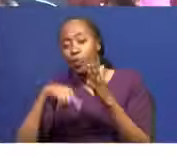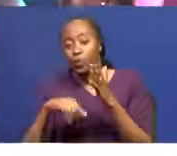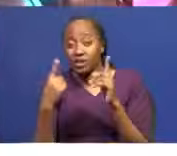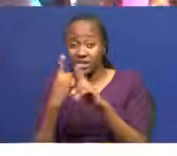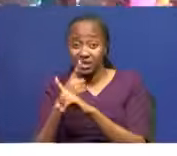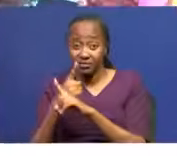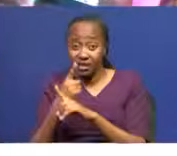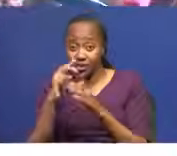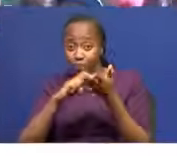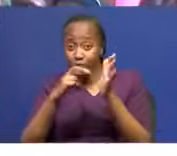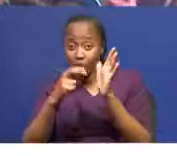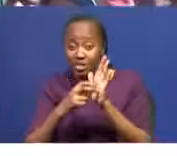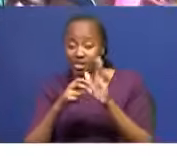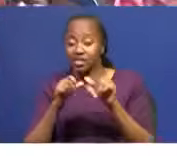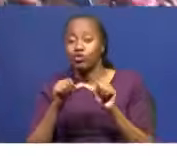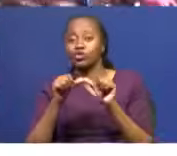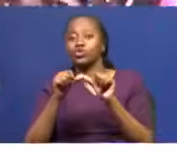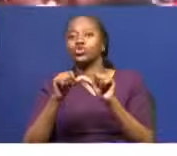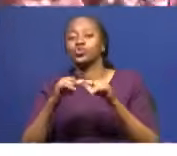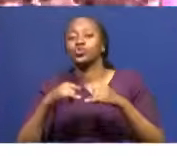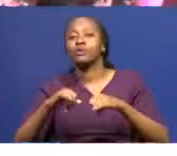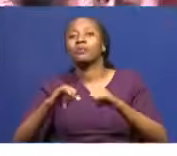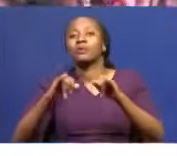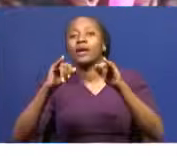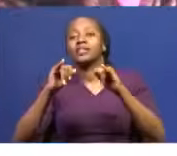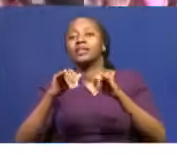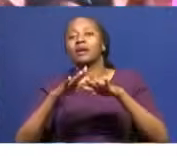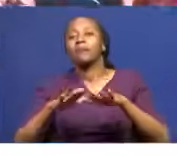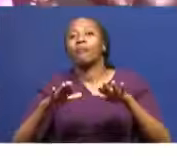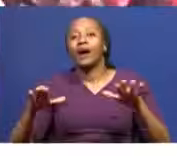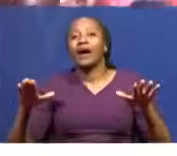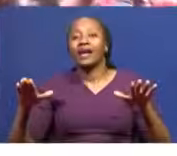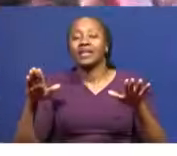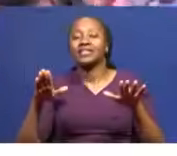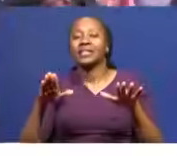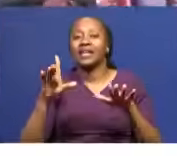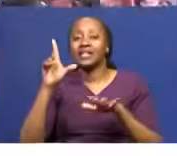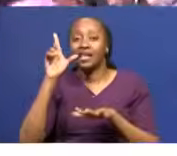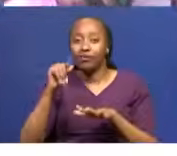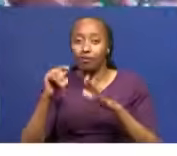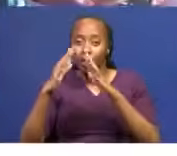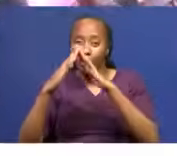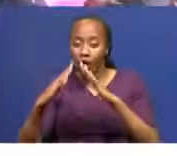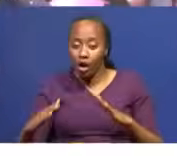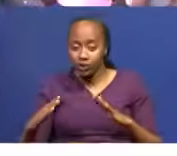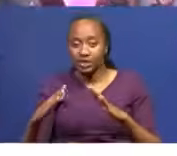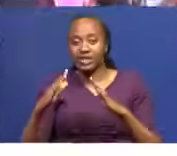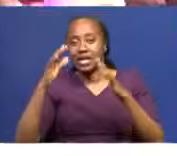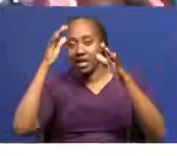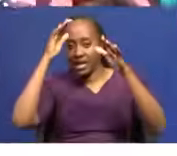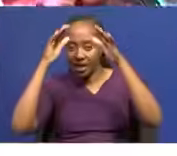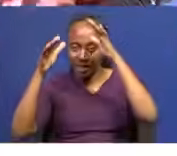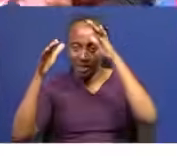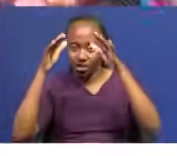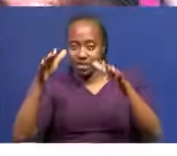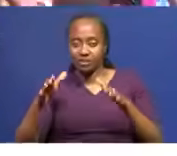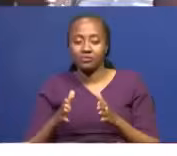is implementing, including the construction of modern markets and the affordable housing initiative.